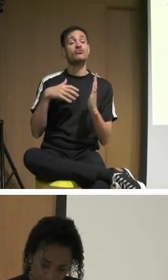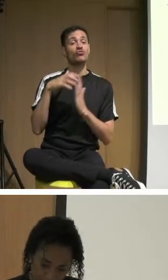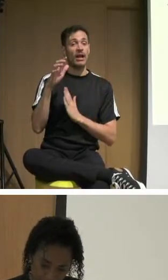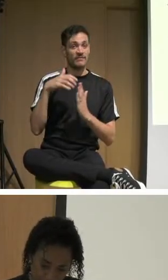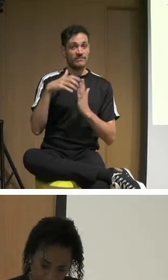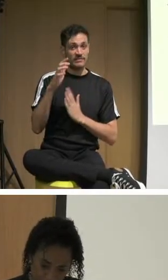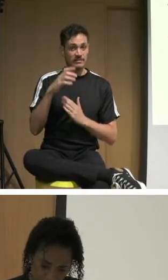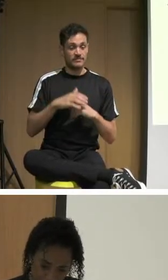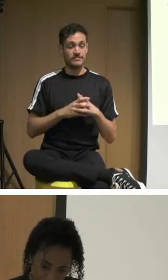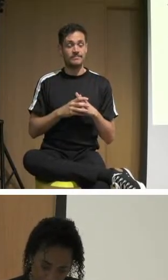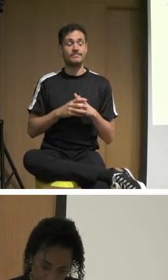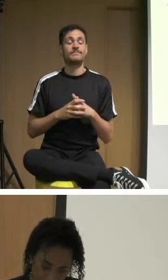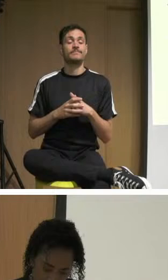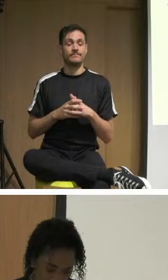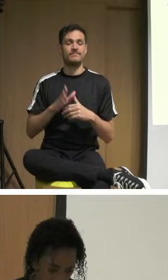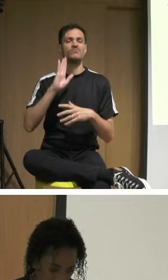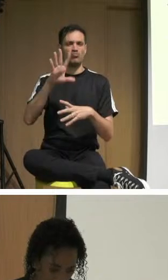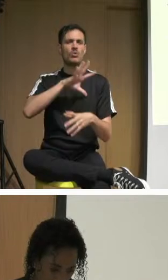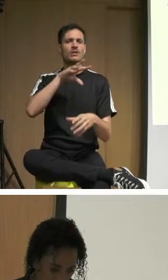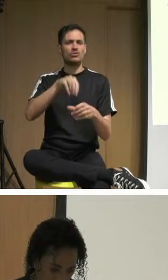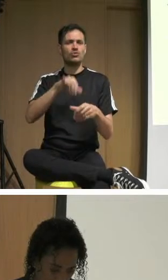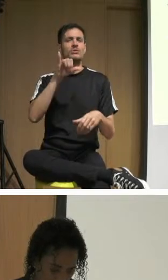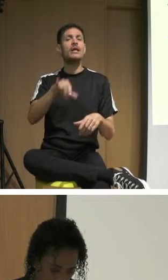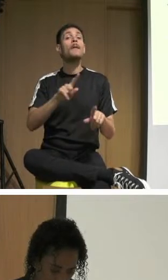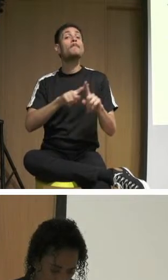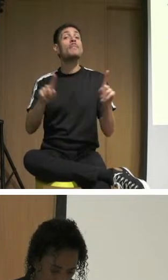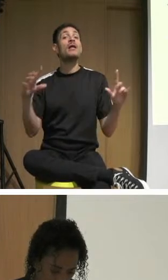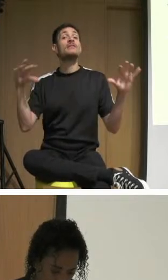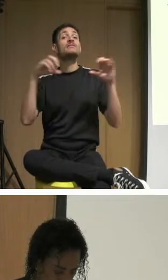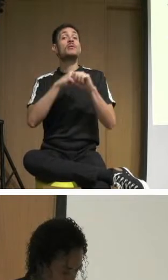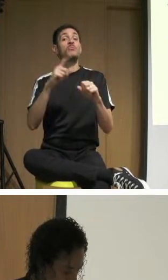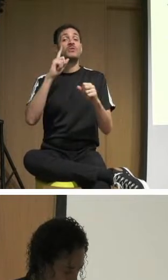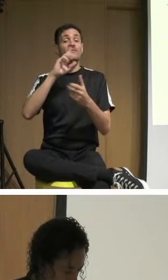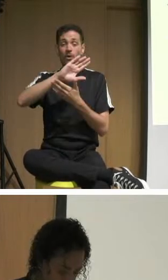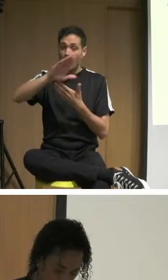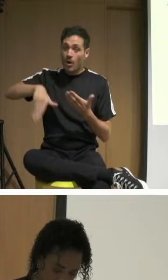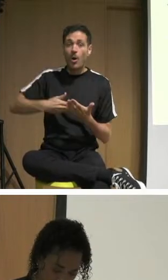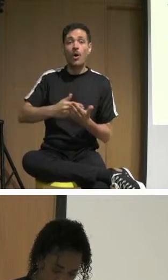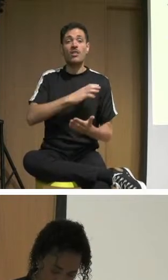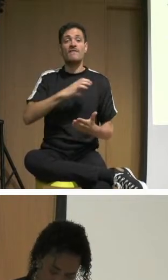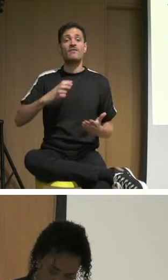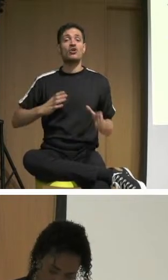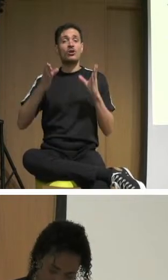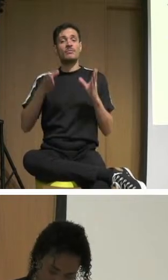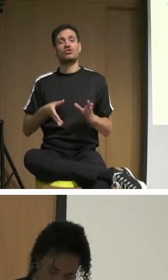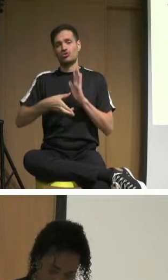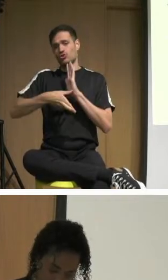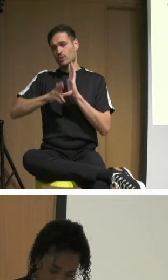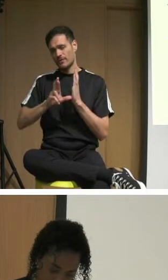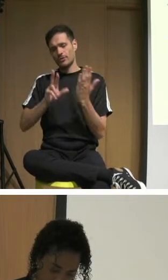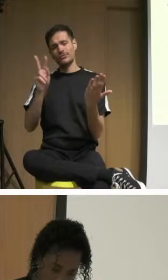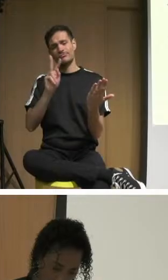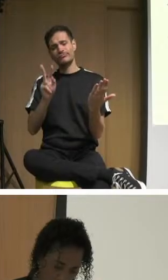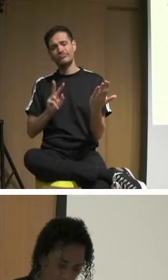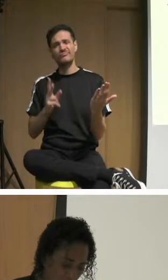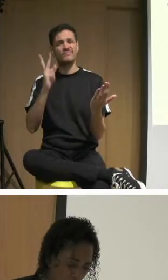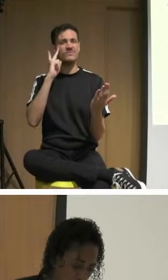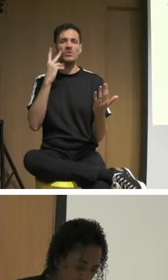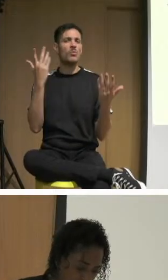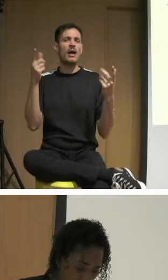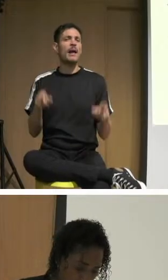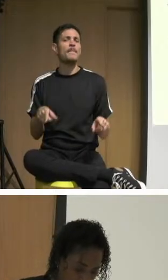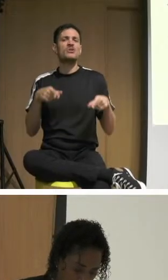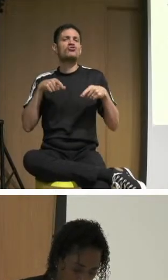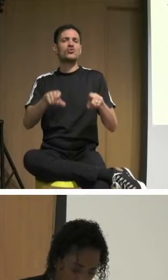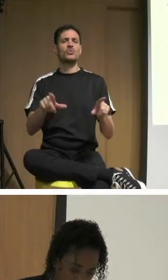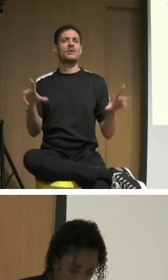it speaks to, but the summary was for all of our commissioners to review what happened in those meetings. Okay. So I